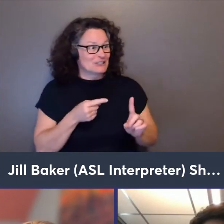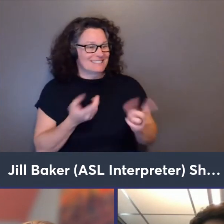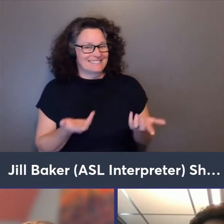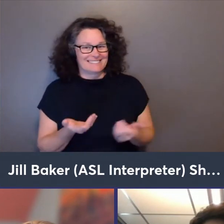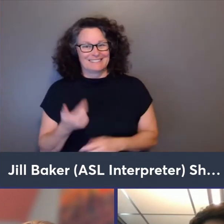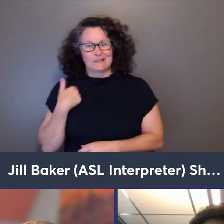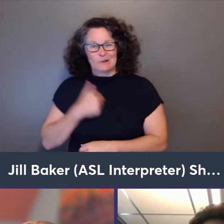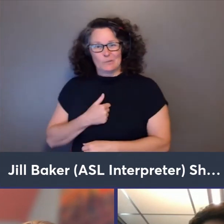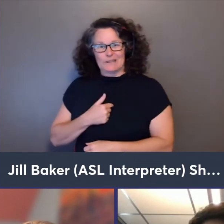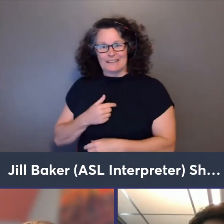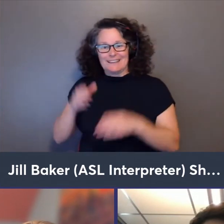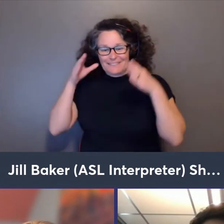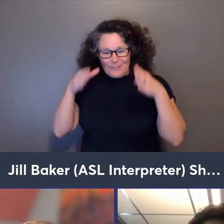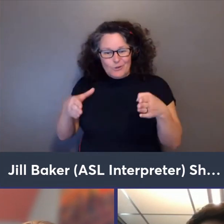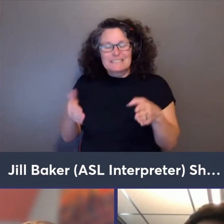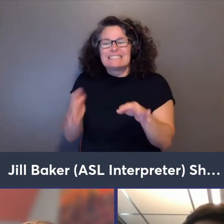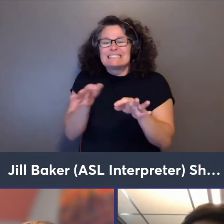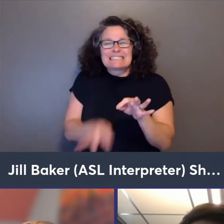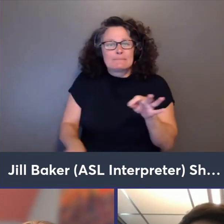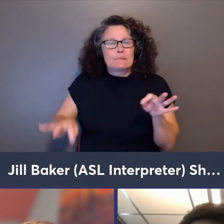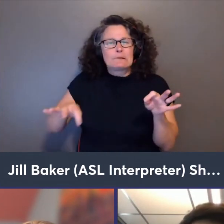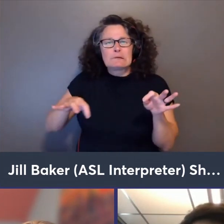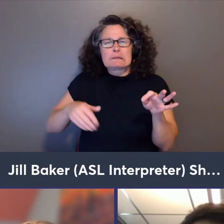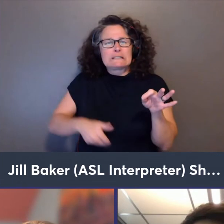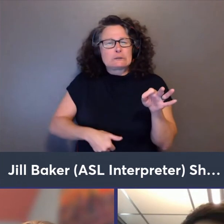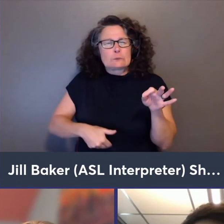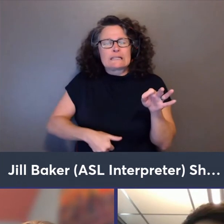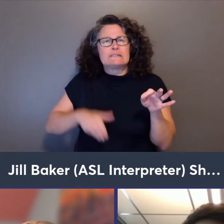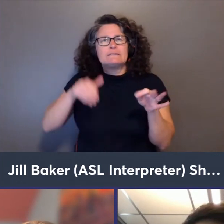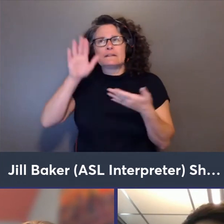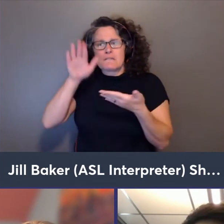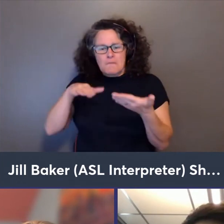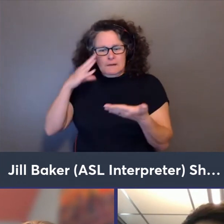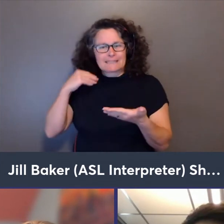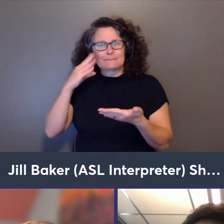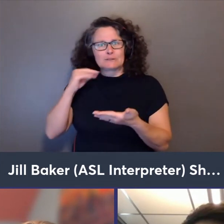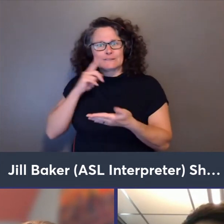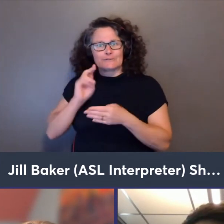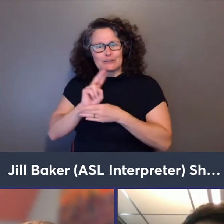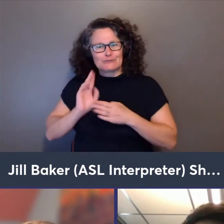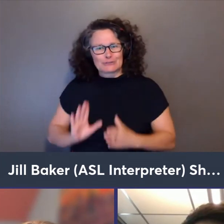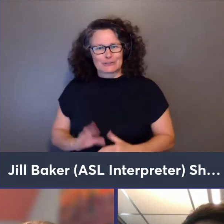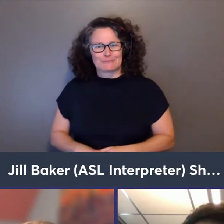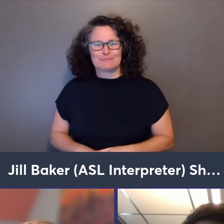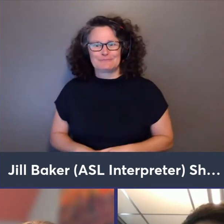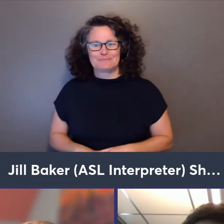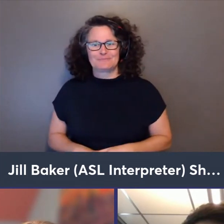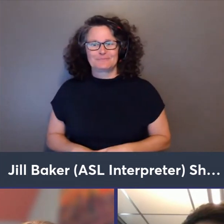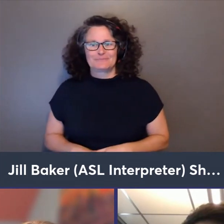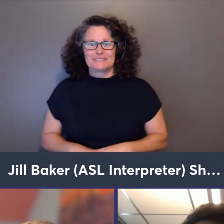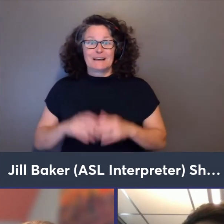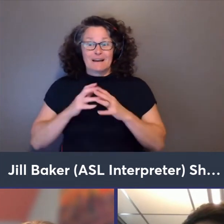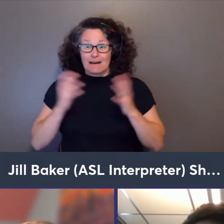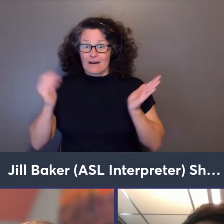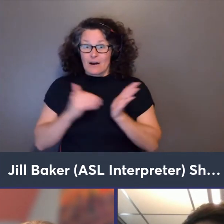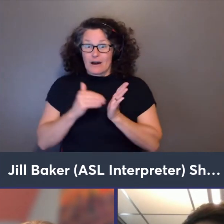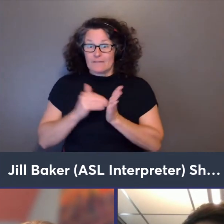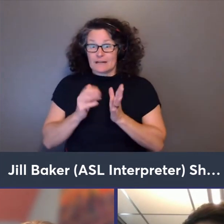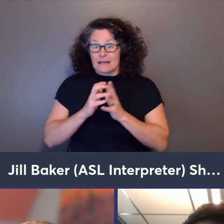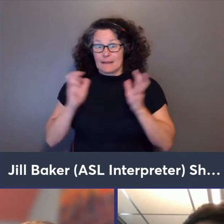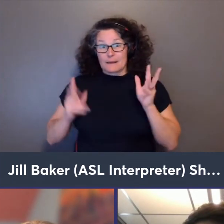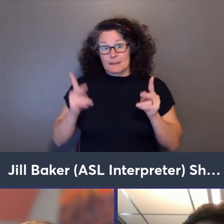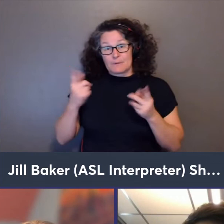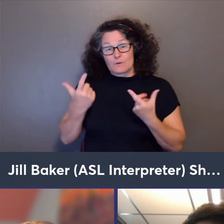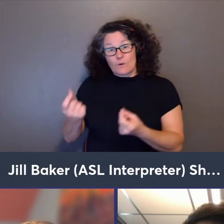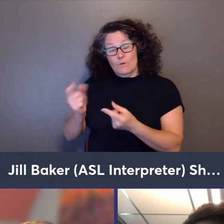we target on a simple, intuitive experiences for our users. Now, like, a lot of times people go to their